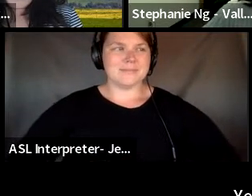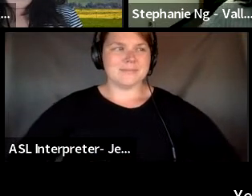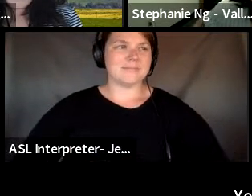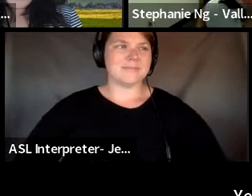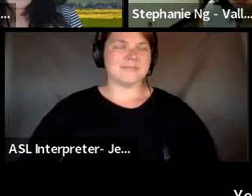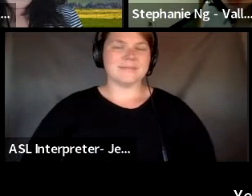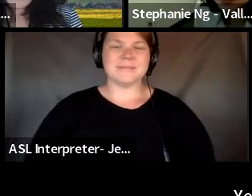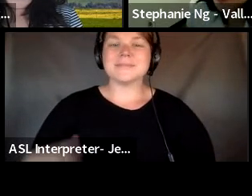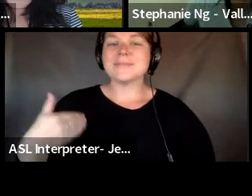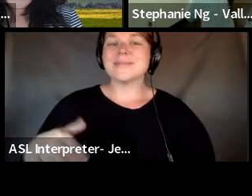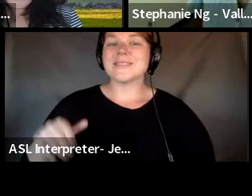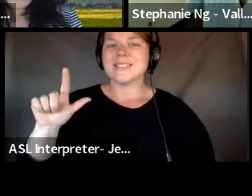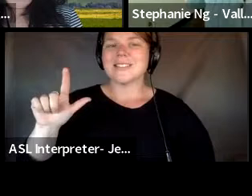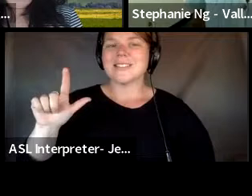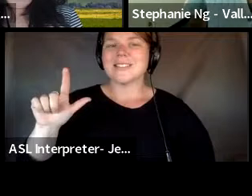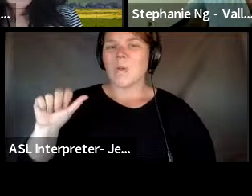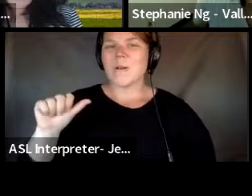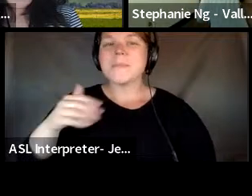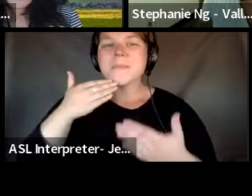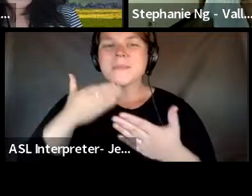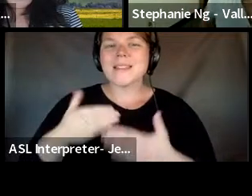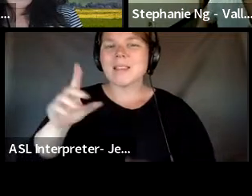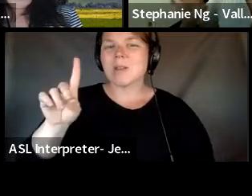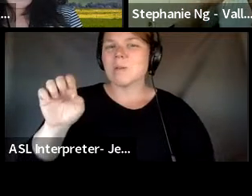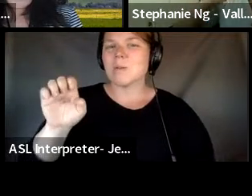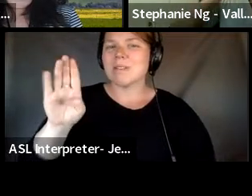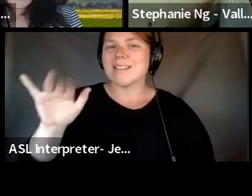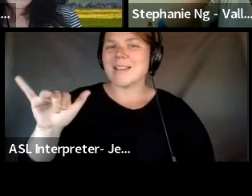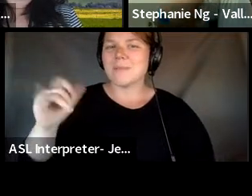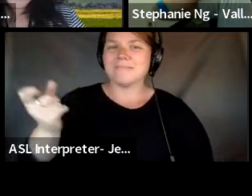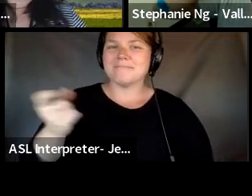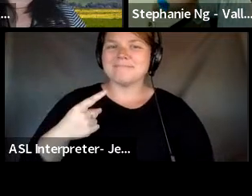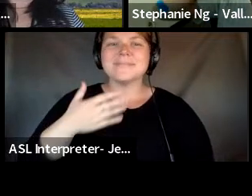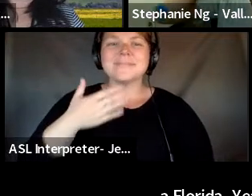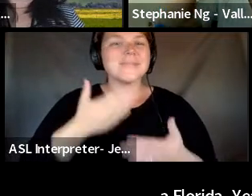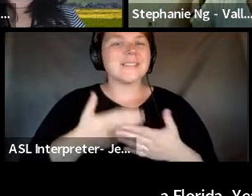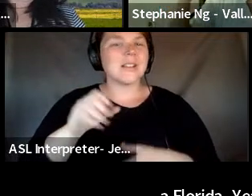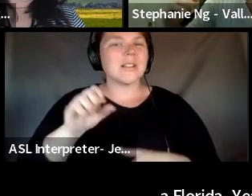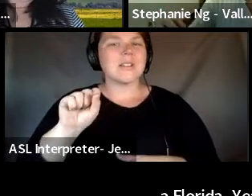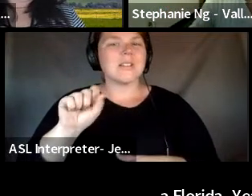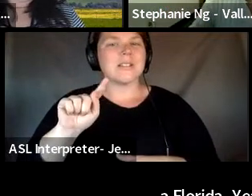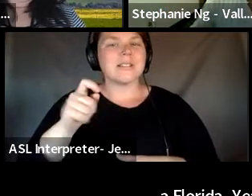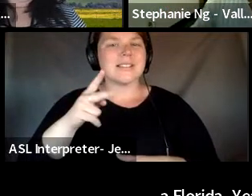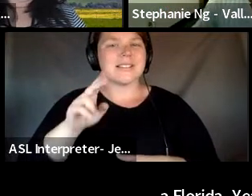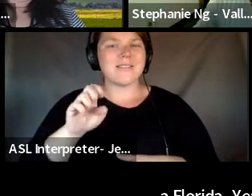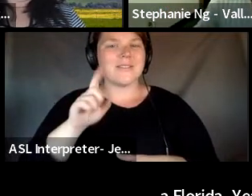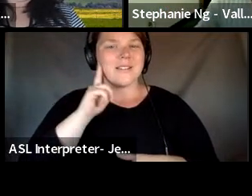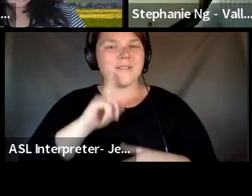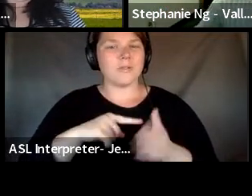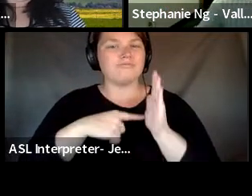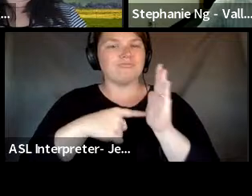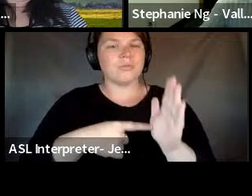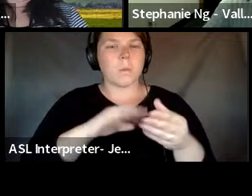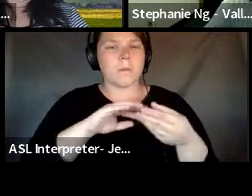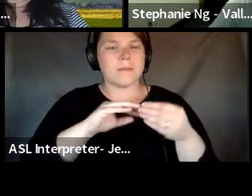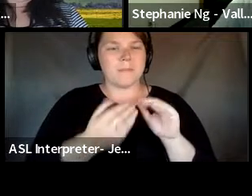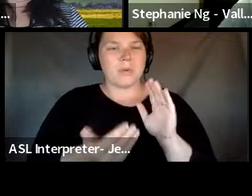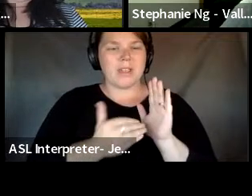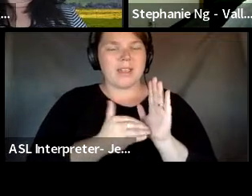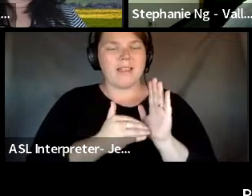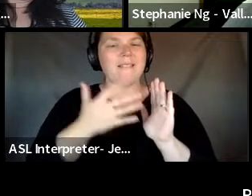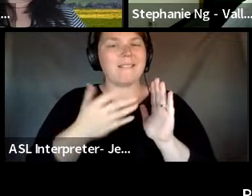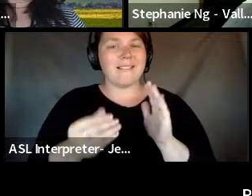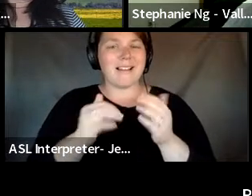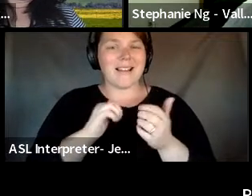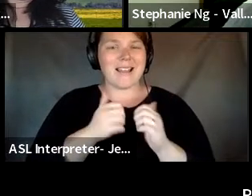This is Laura. Yeah, thank you, Debbie, for that question, and Stephanie for providing us with that number and how you would not be